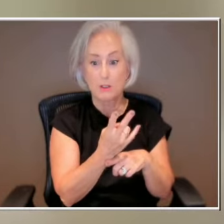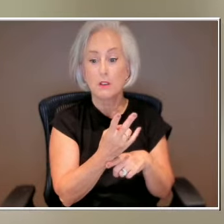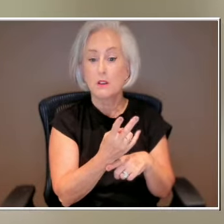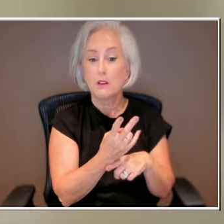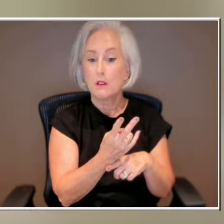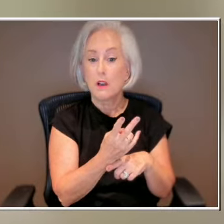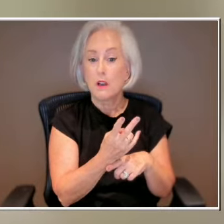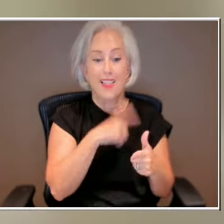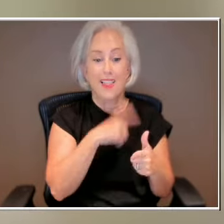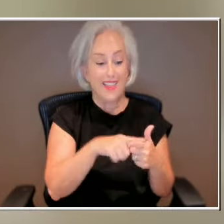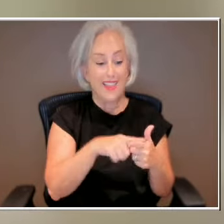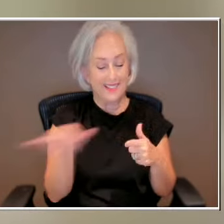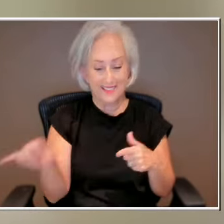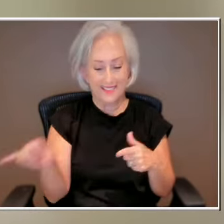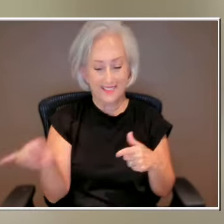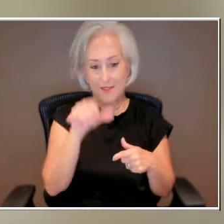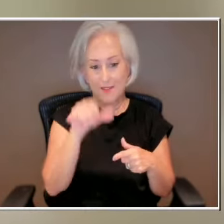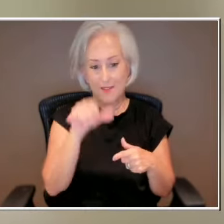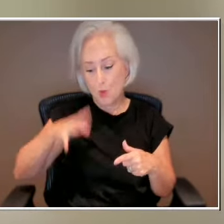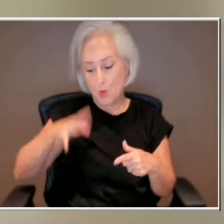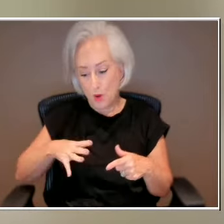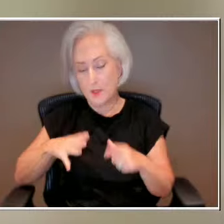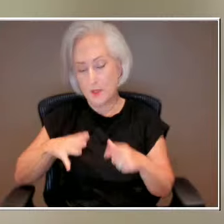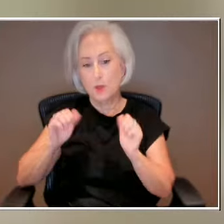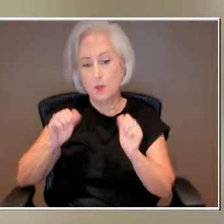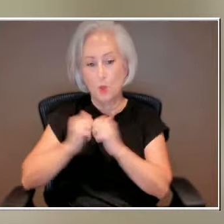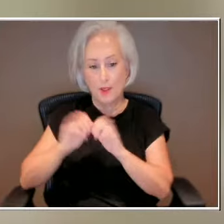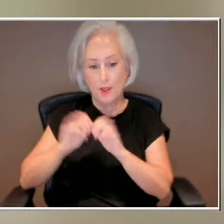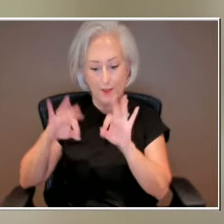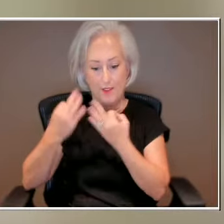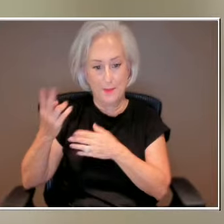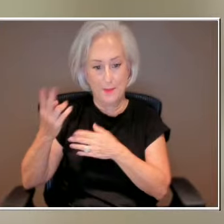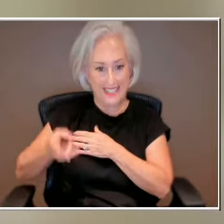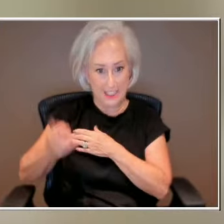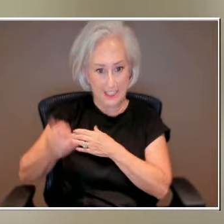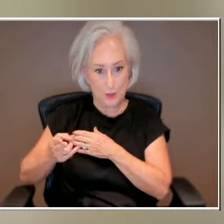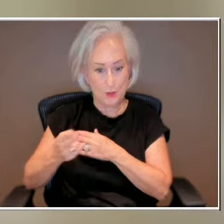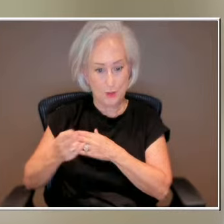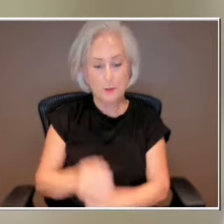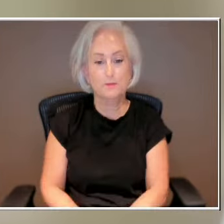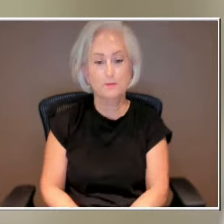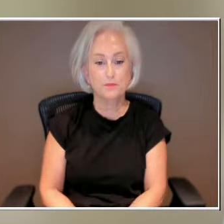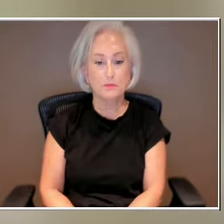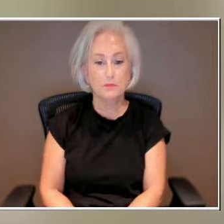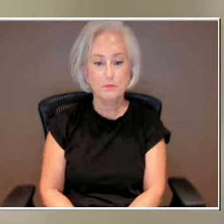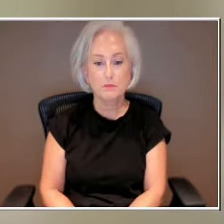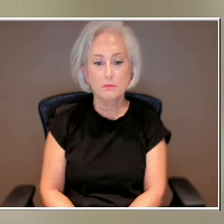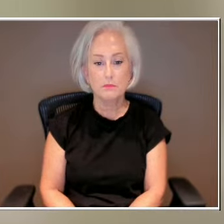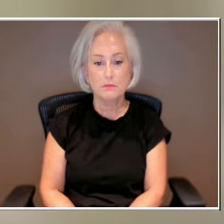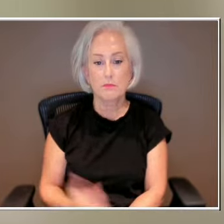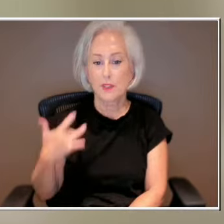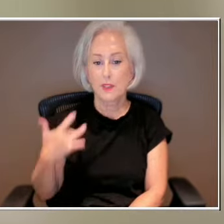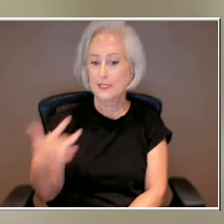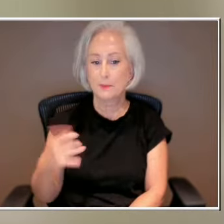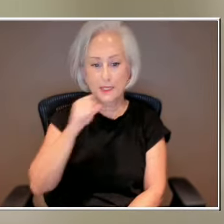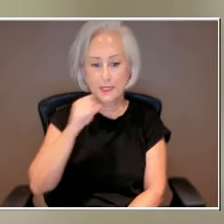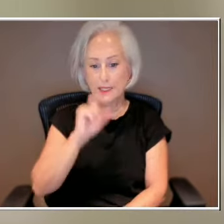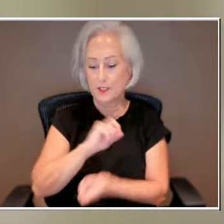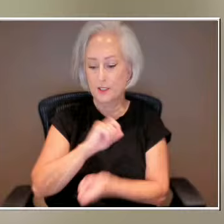woman with breast cancer in terms of family history. So that it usually does not change screening